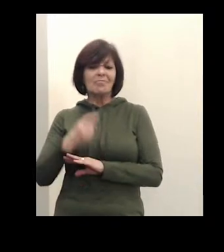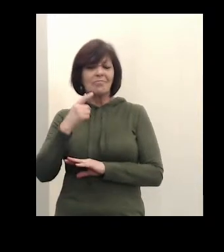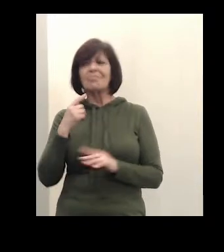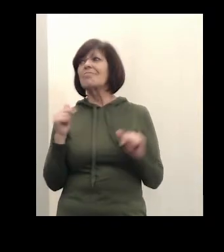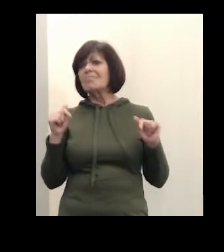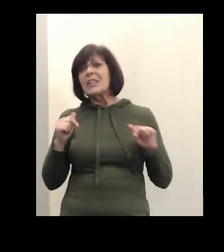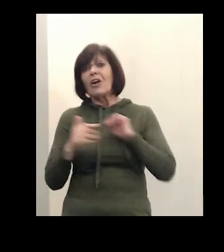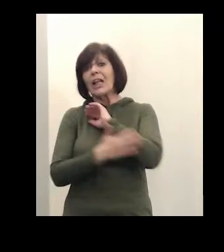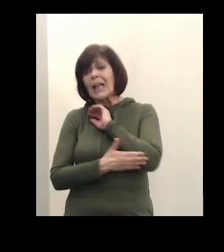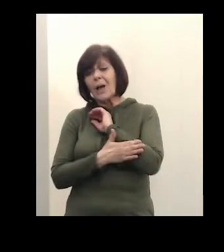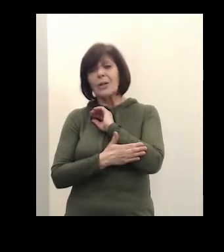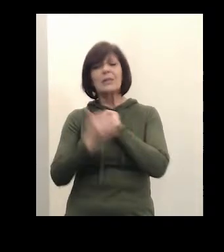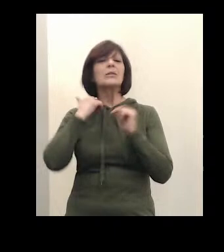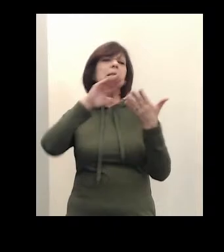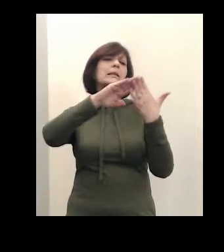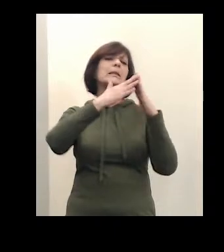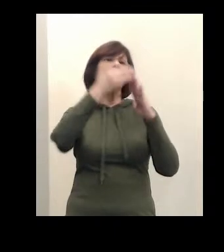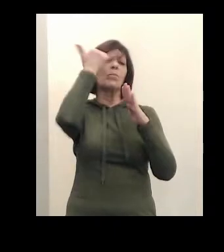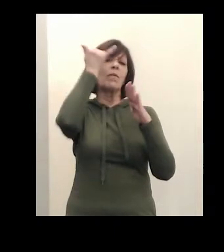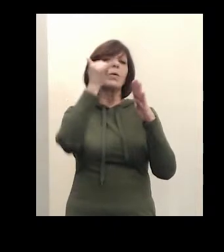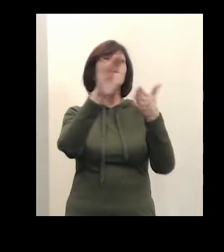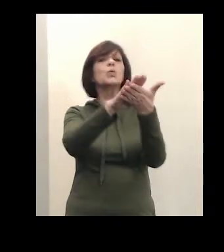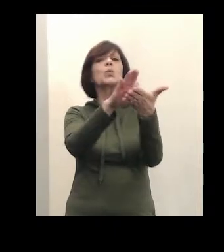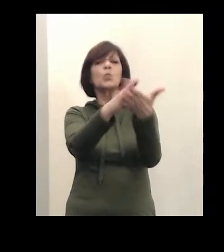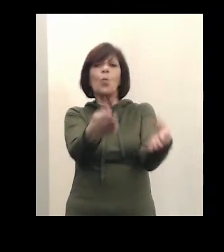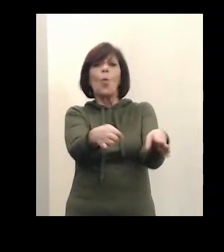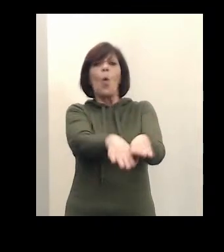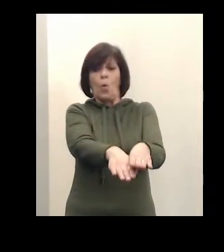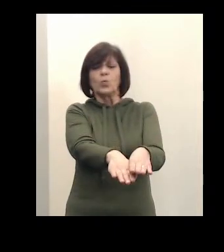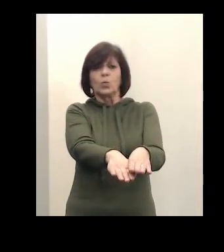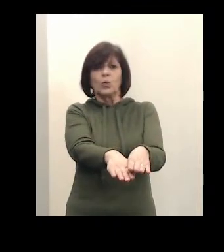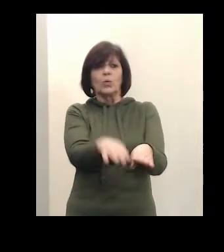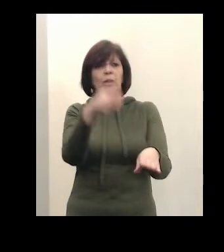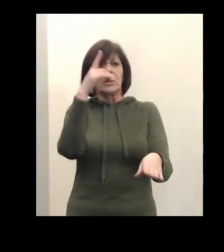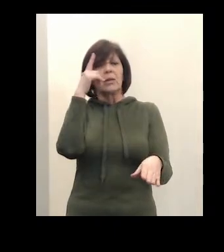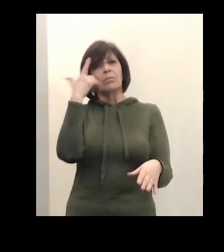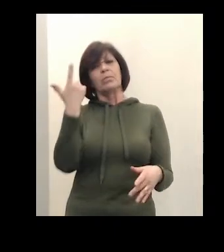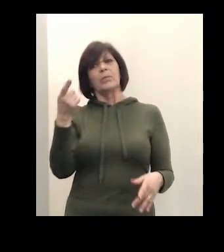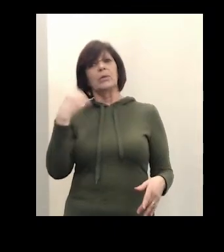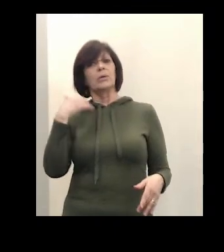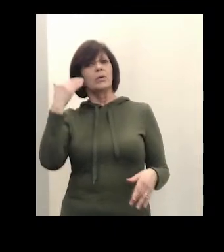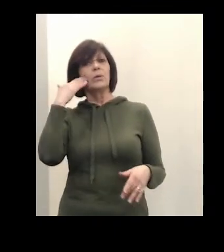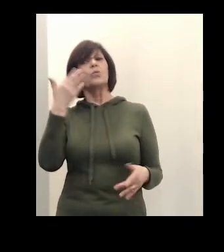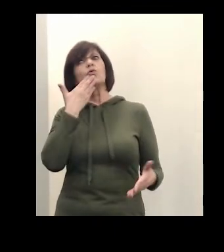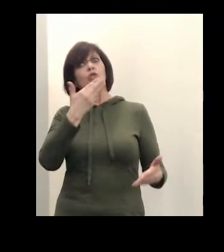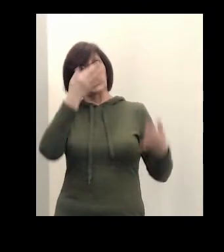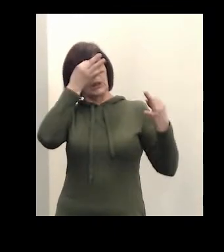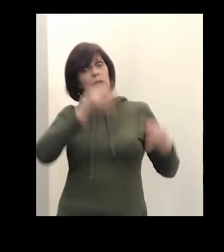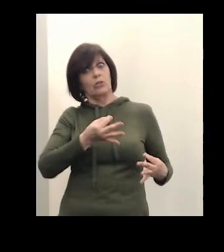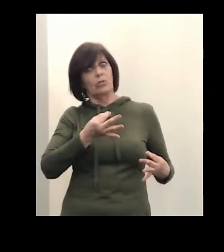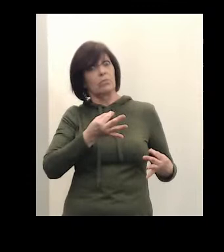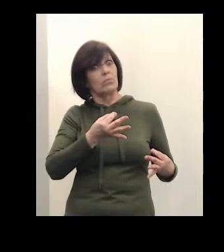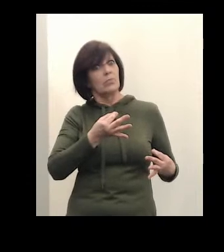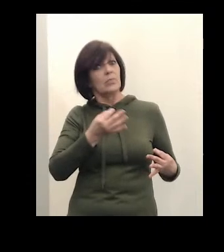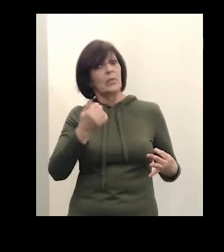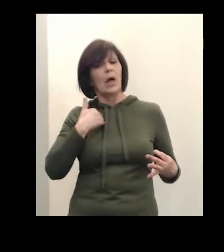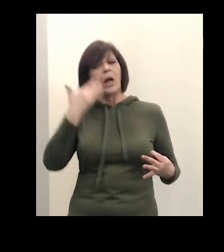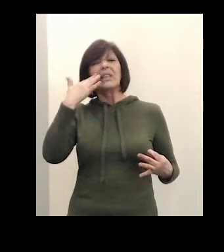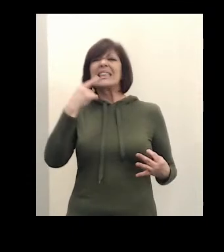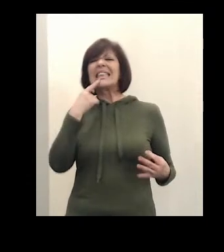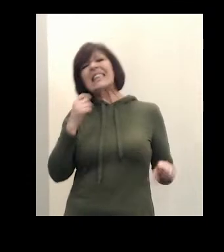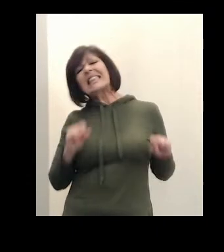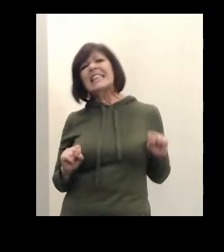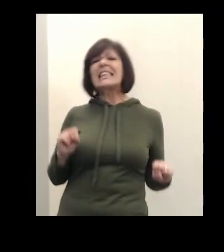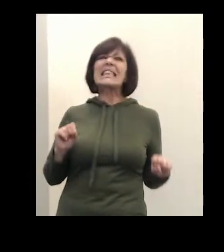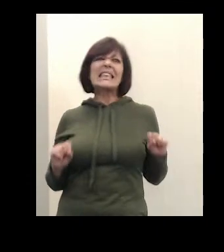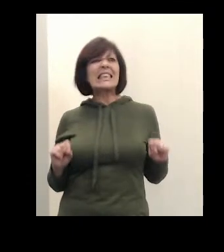We know the city of Buffalo schools were closed today. As someone who lives in the city, it was a good decision. I know they originally said they were going to actually have